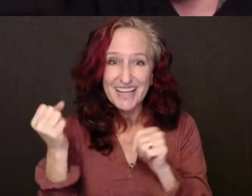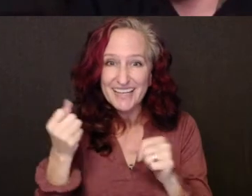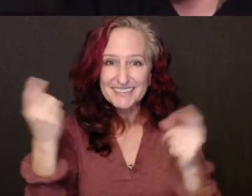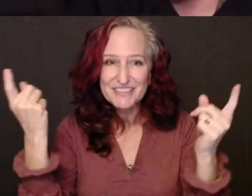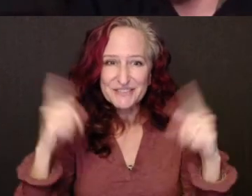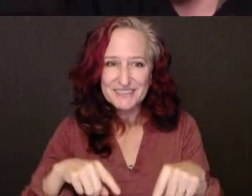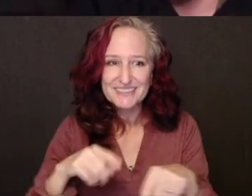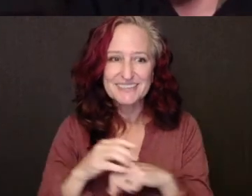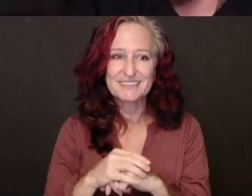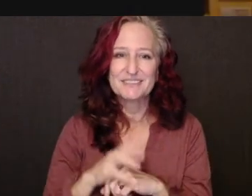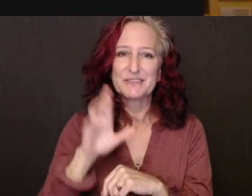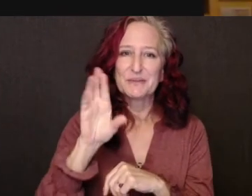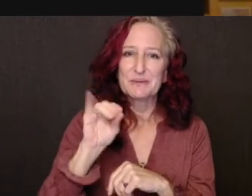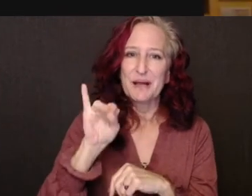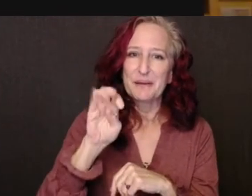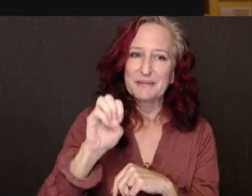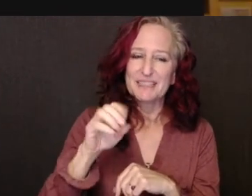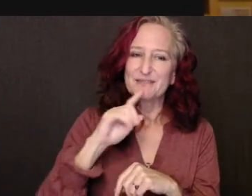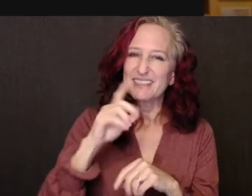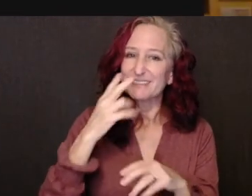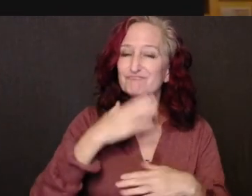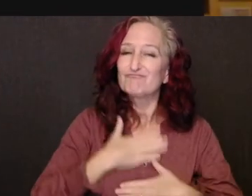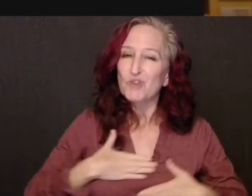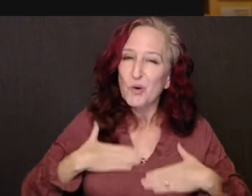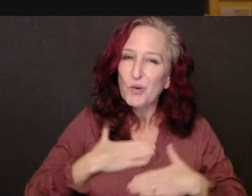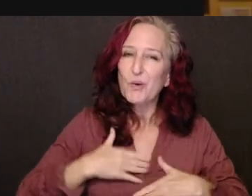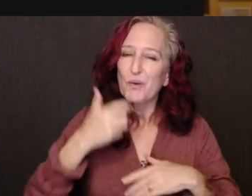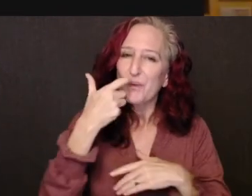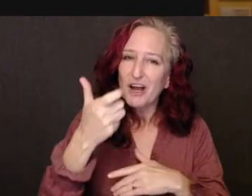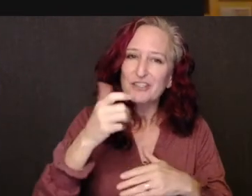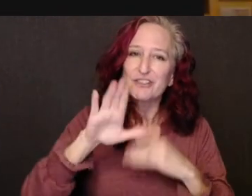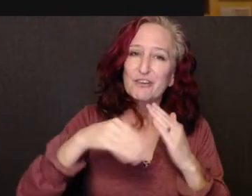went fast. Hi, Carolyn. Thank you for joining